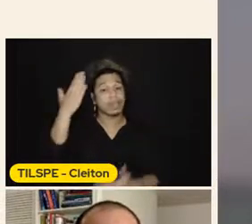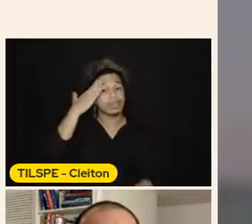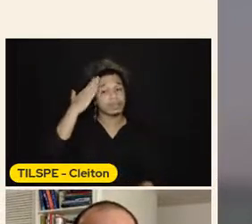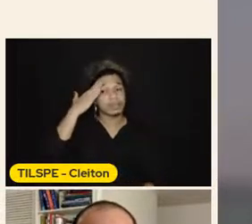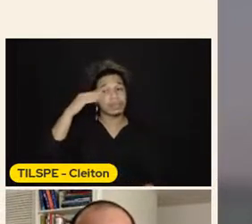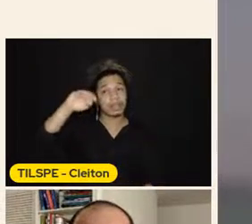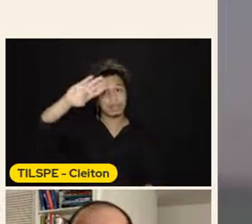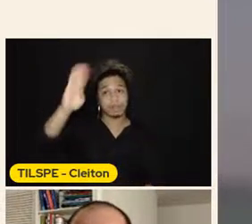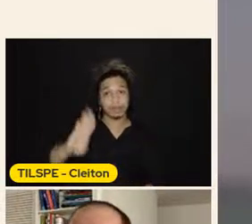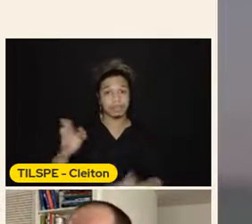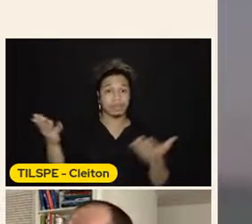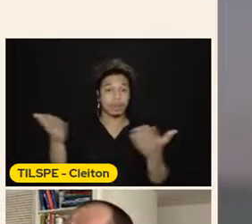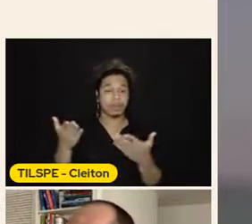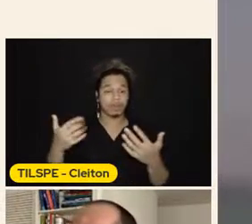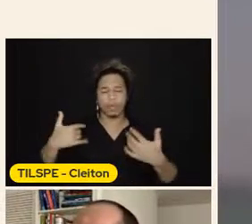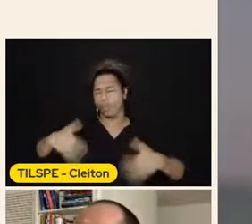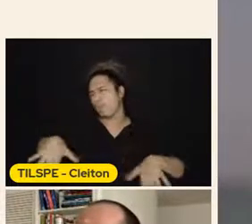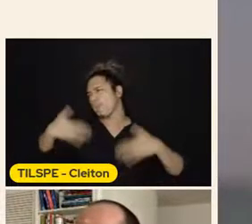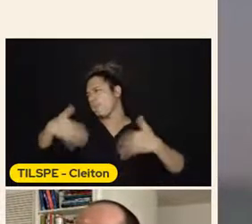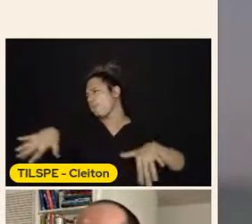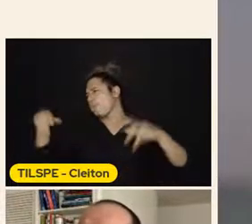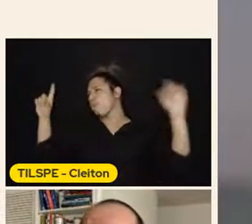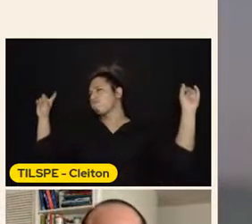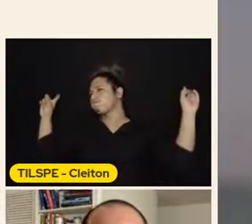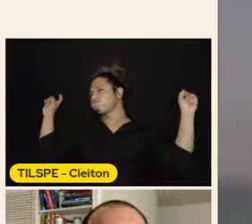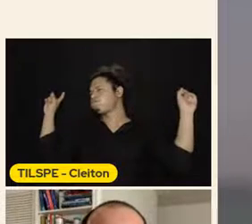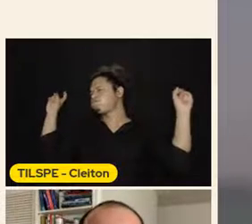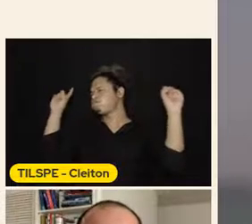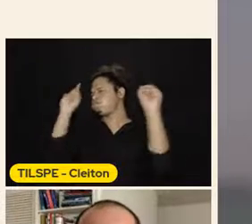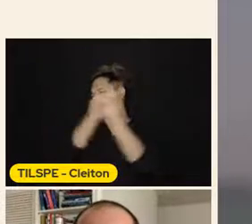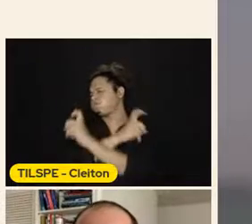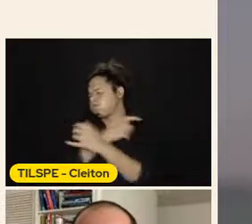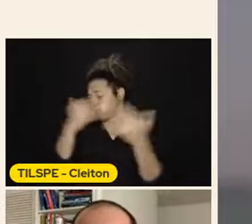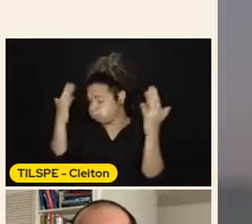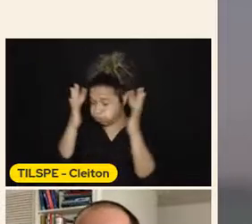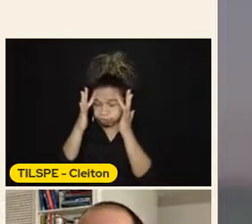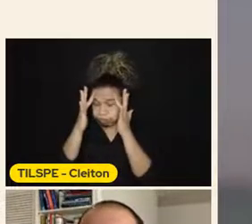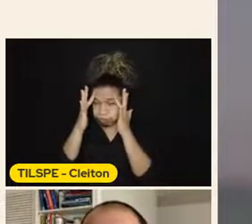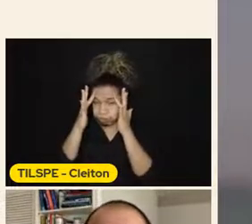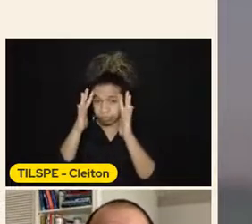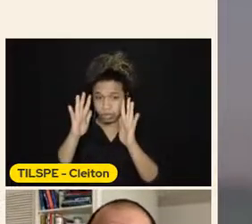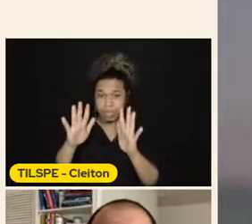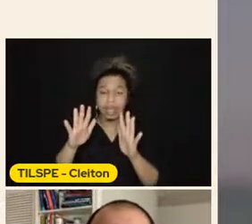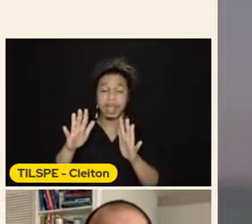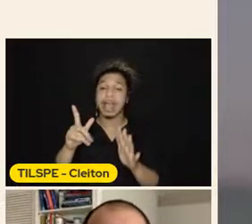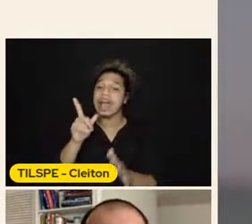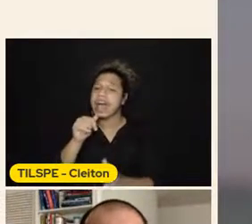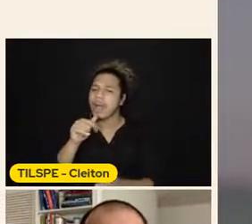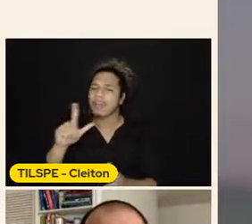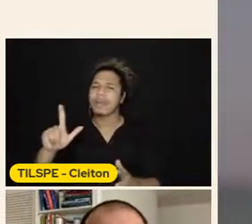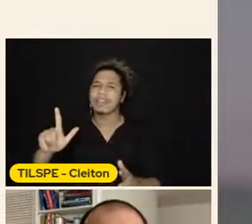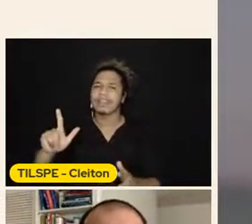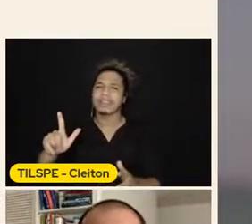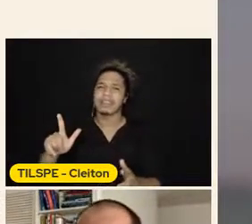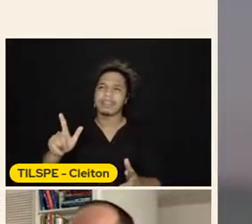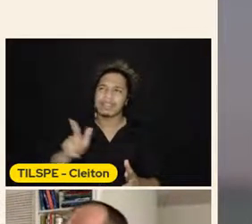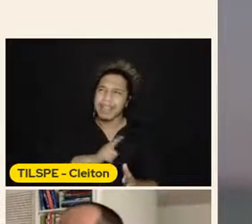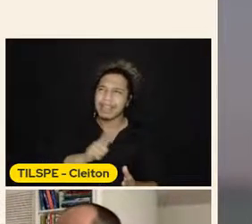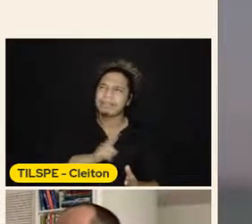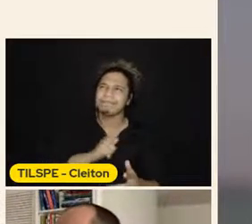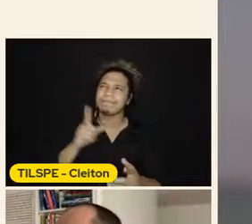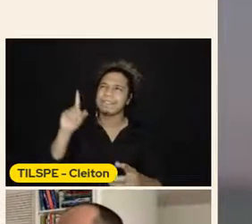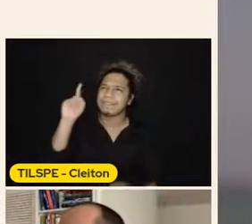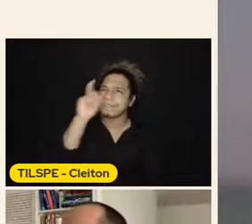a water crisis there. We don't have this water crisis here, but there are several other crises that I could bring